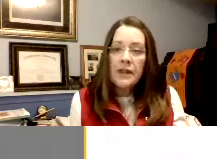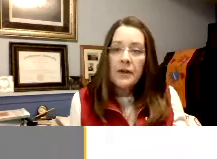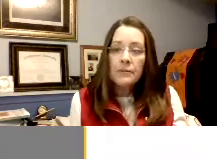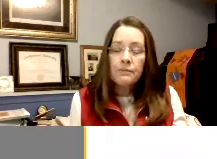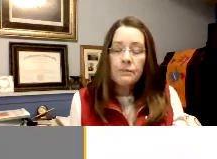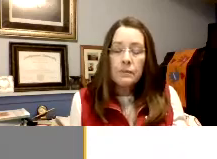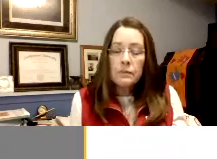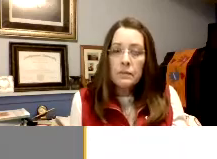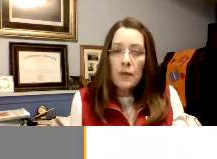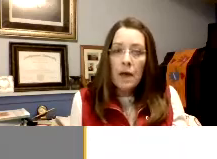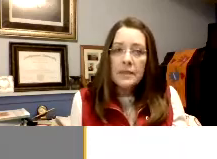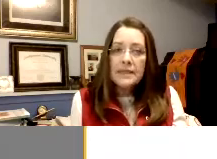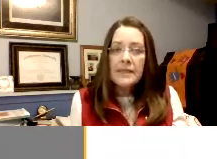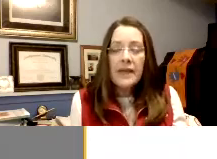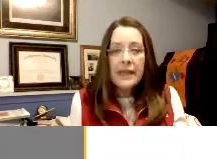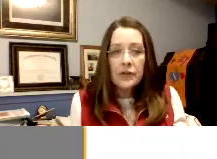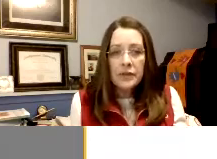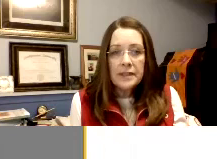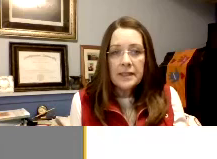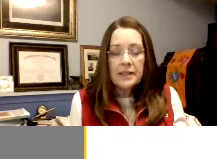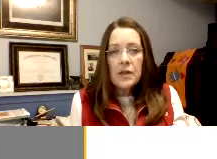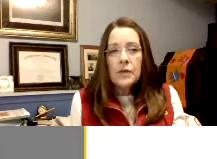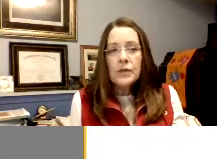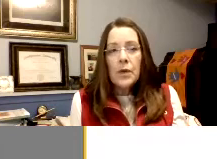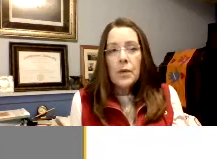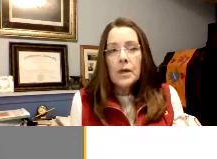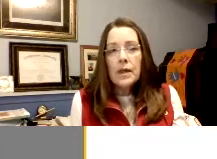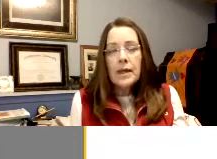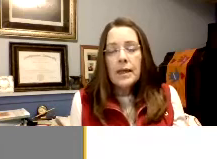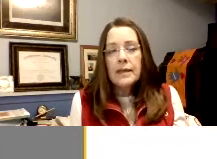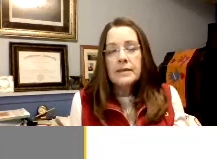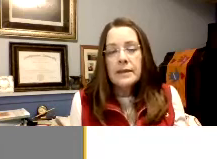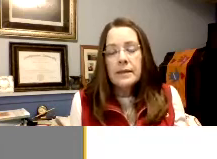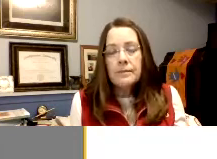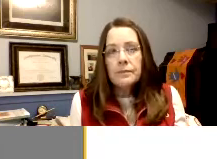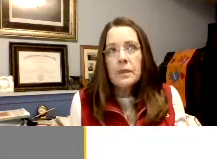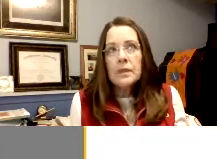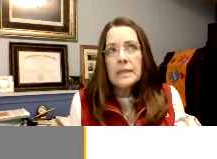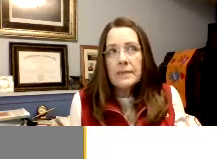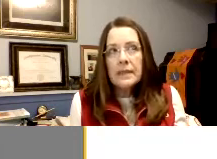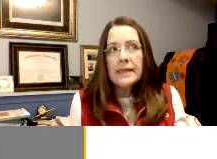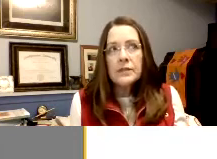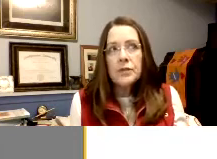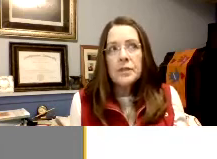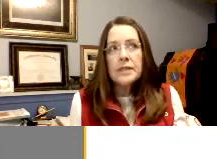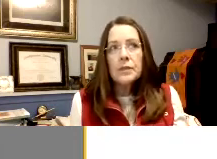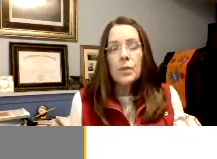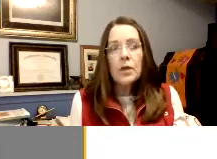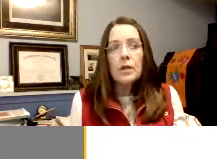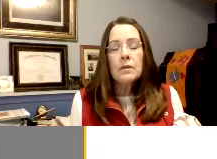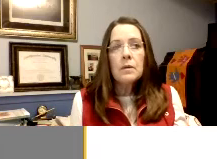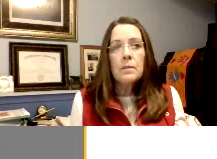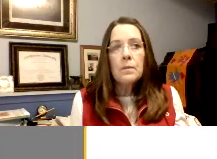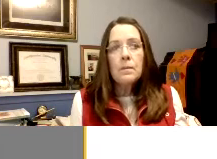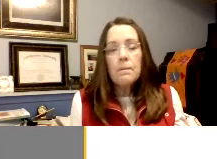of their CVI characteristics. So it's typically students